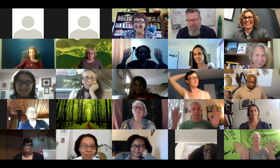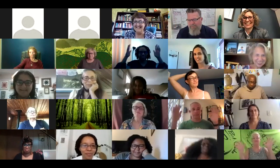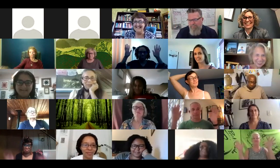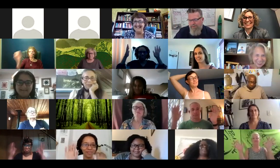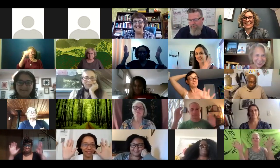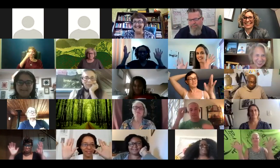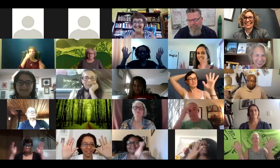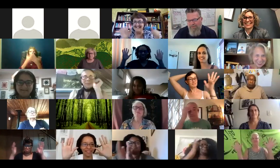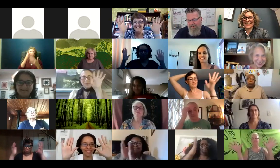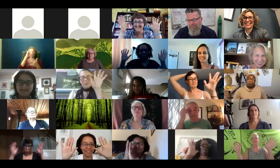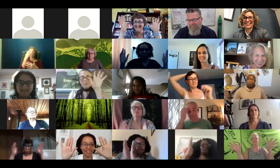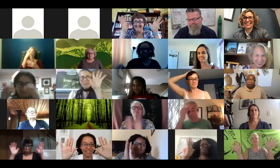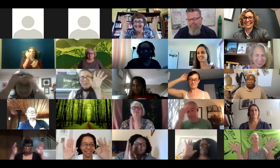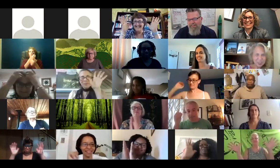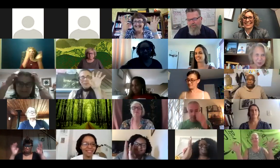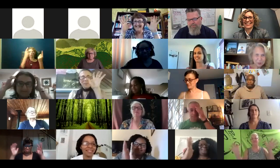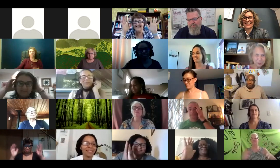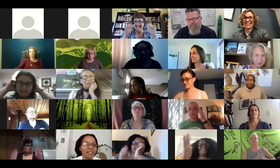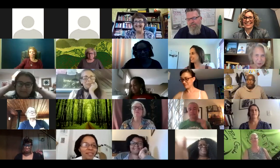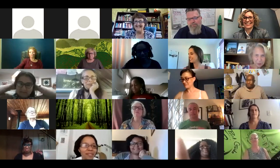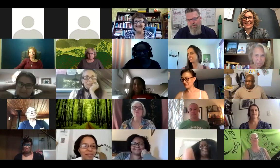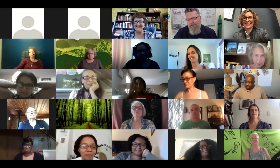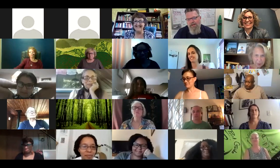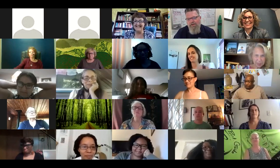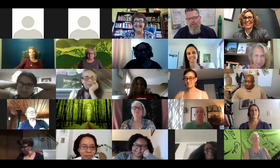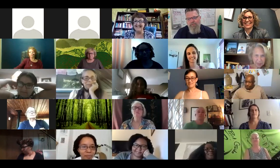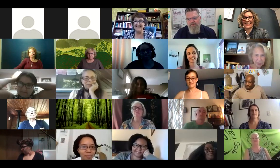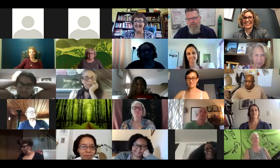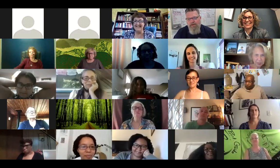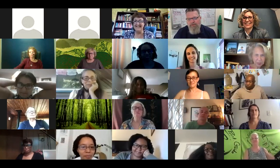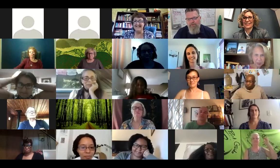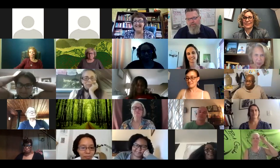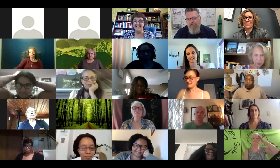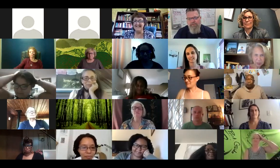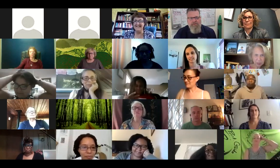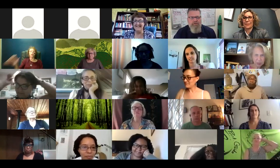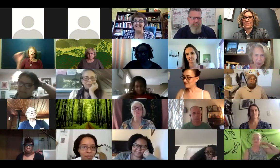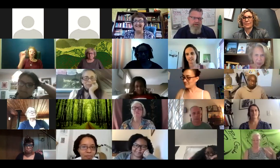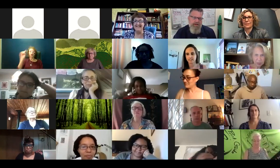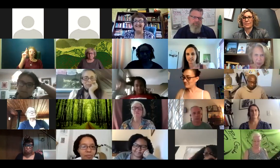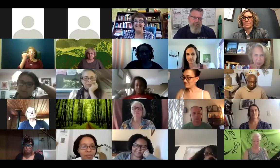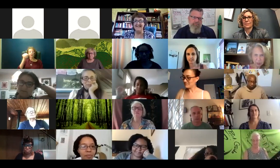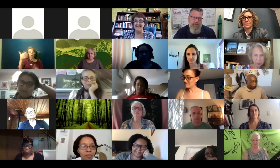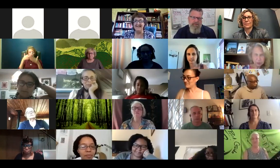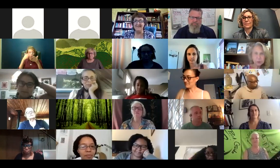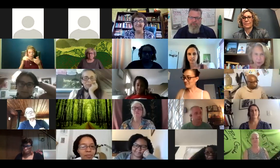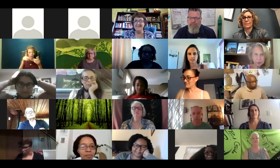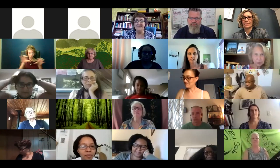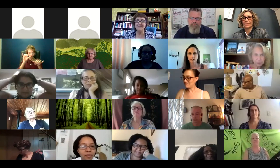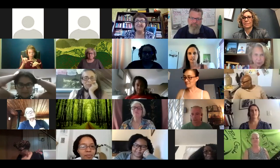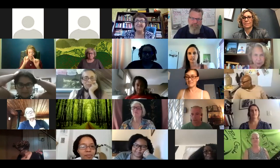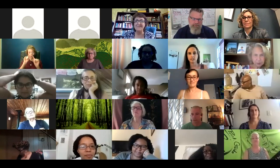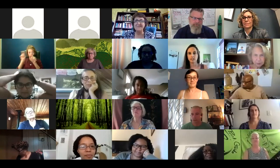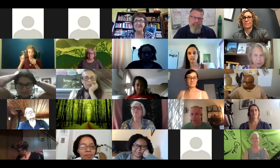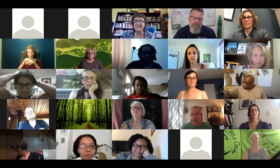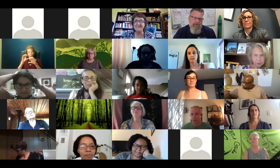Yay, good job, everybody. Thanks for indulging. So another way to do that would obviously, you go in the breakout room and you put 3 or